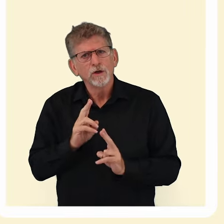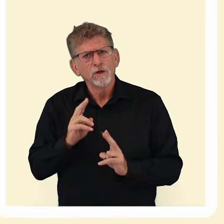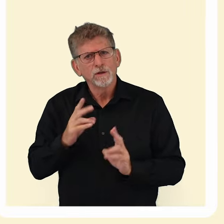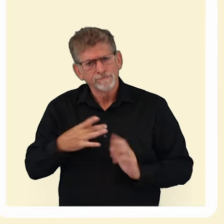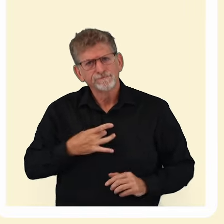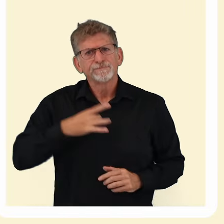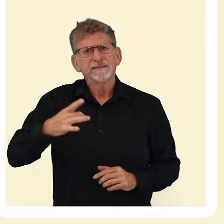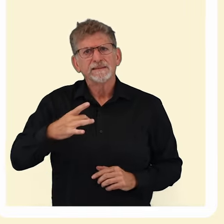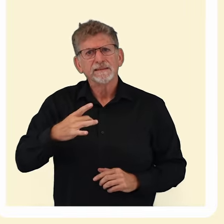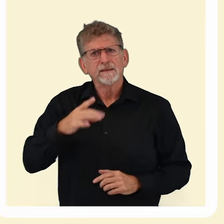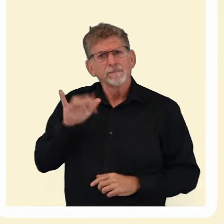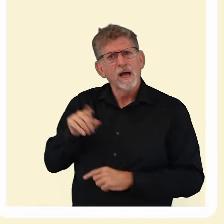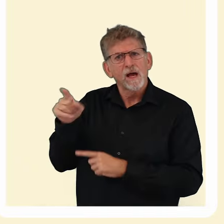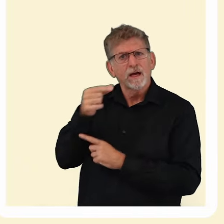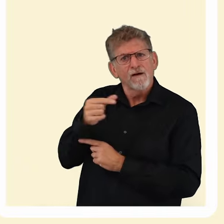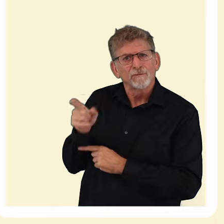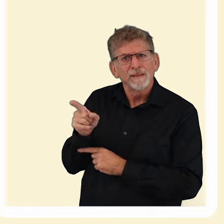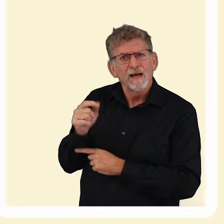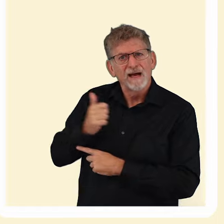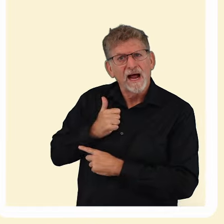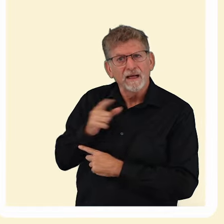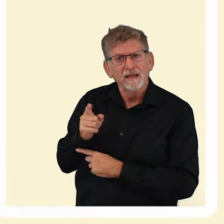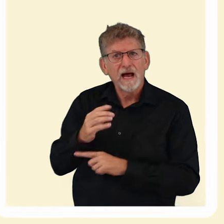and join VIA as President and CEO.